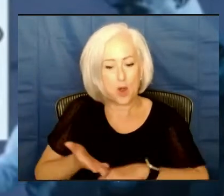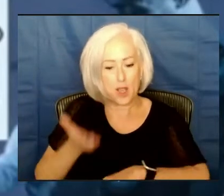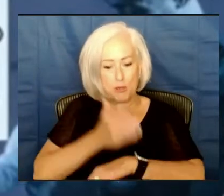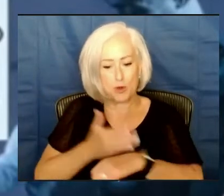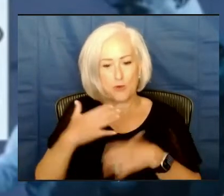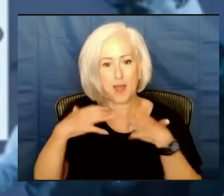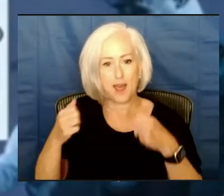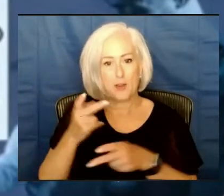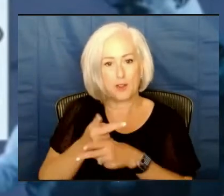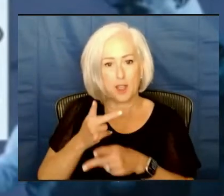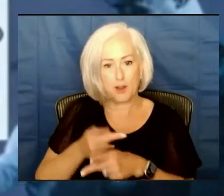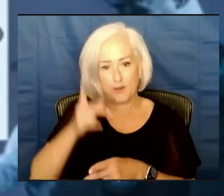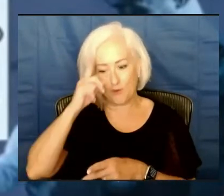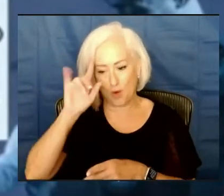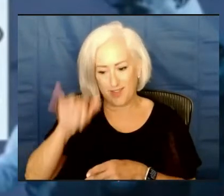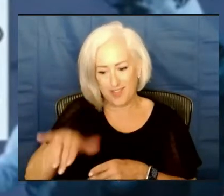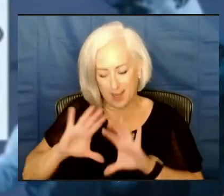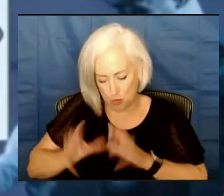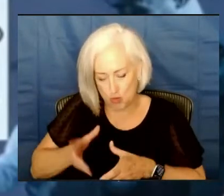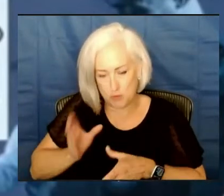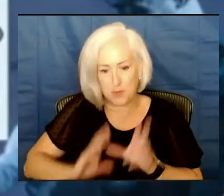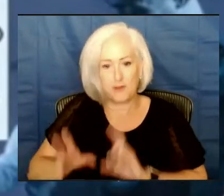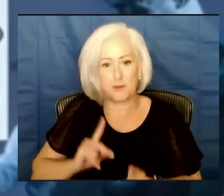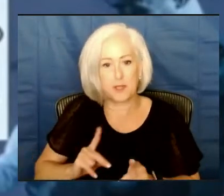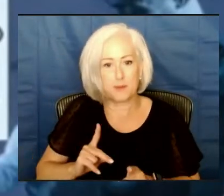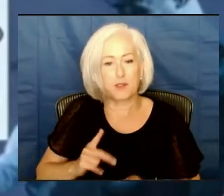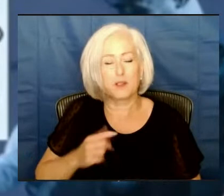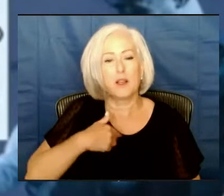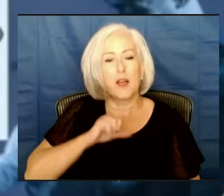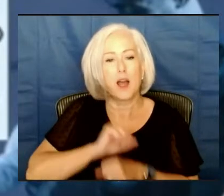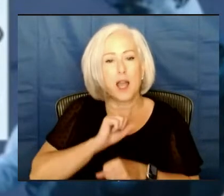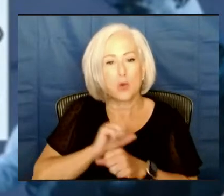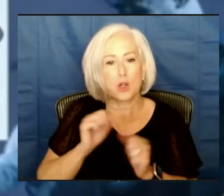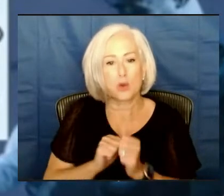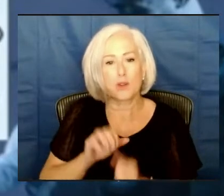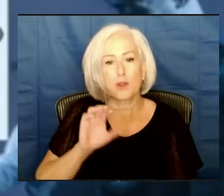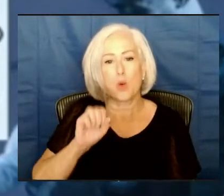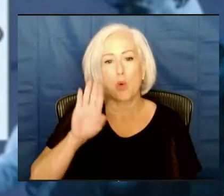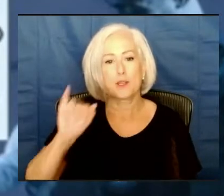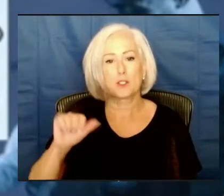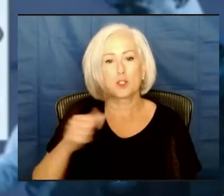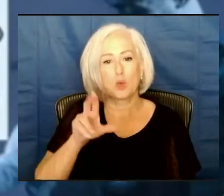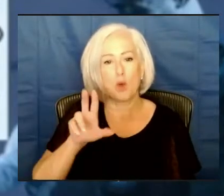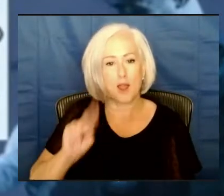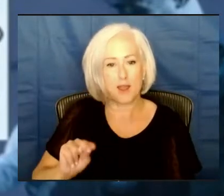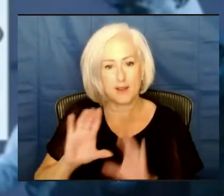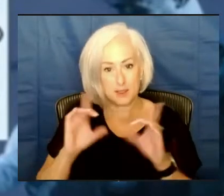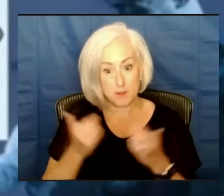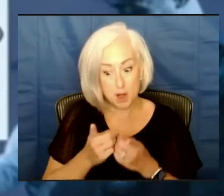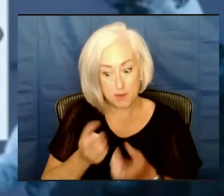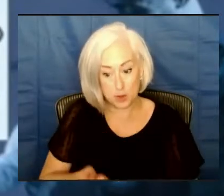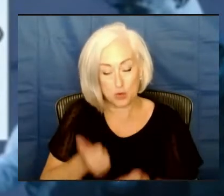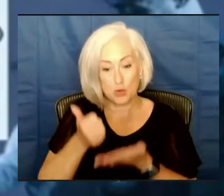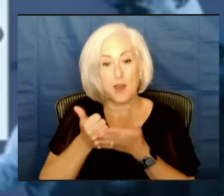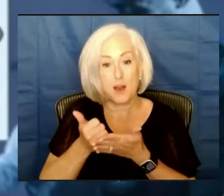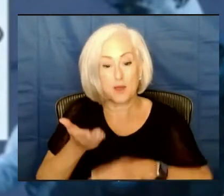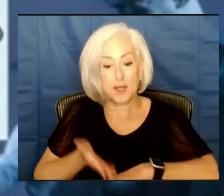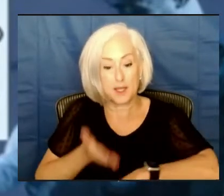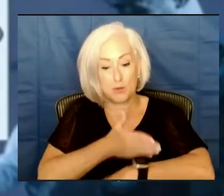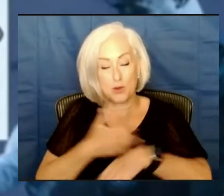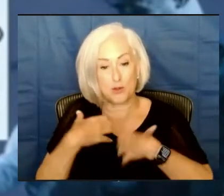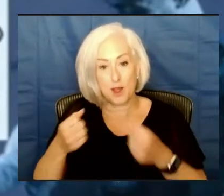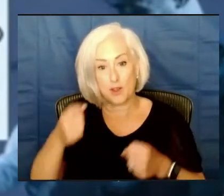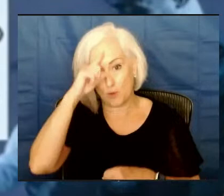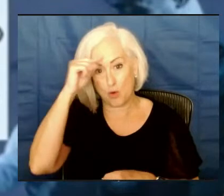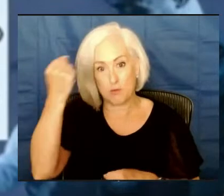I'm trying to improve health with? So I work closely with the OBGYN department to improve health for Black women and Black